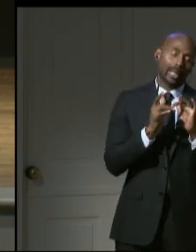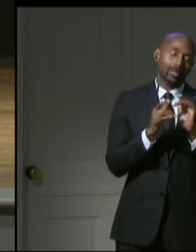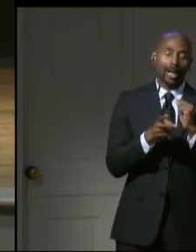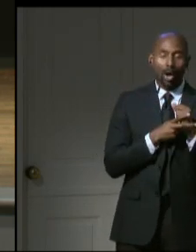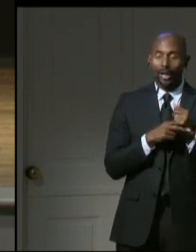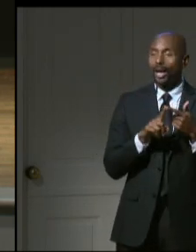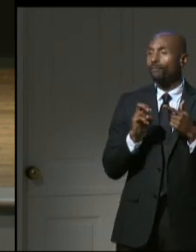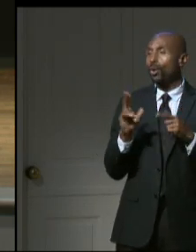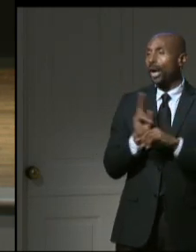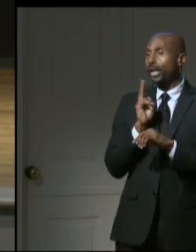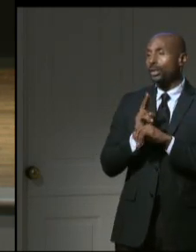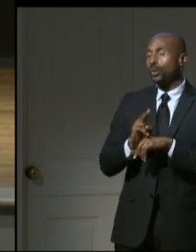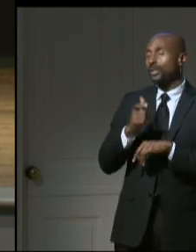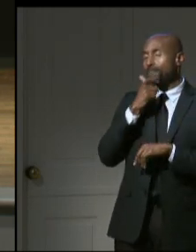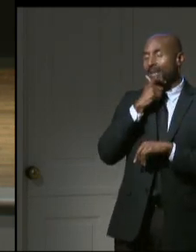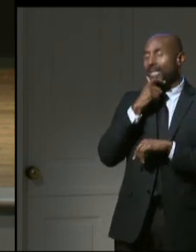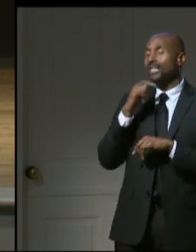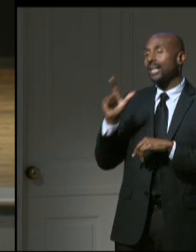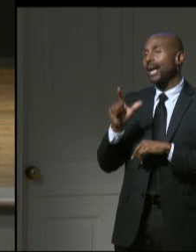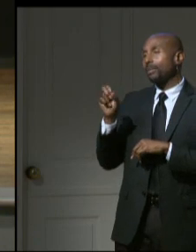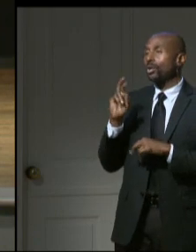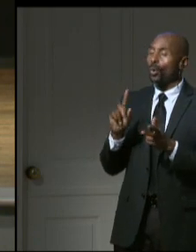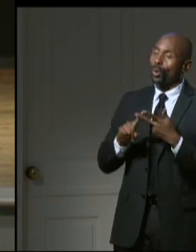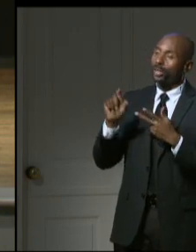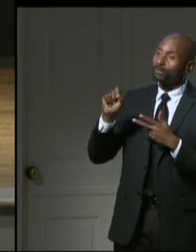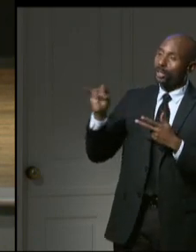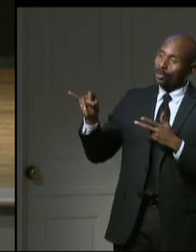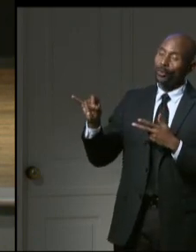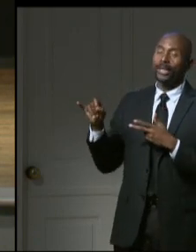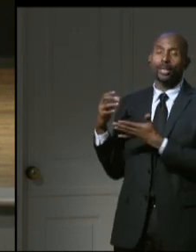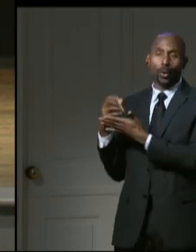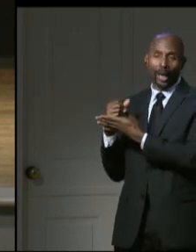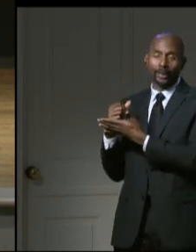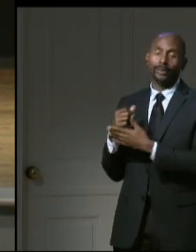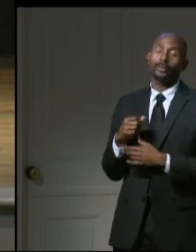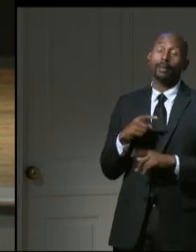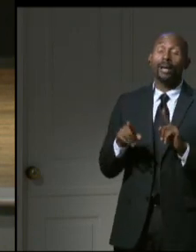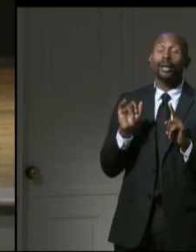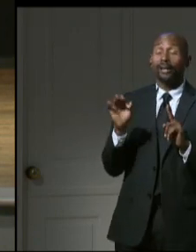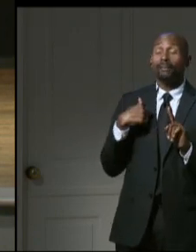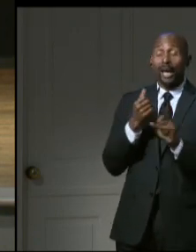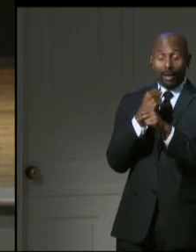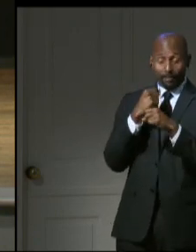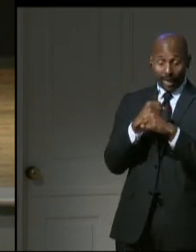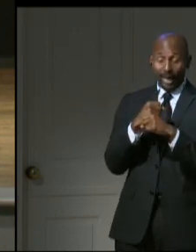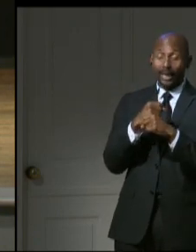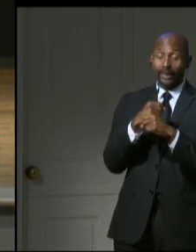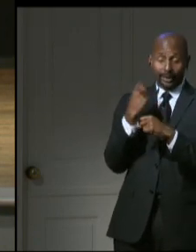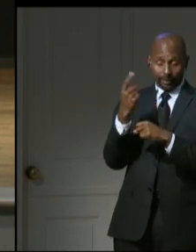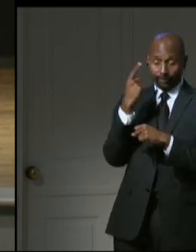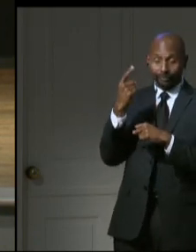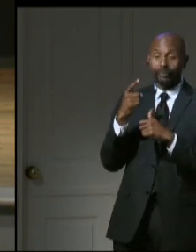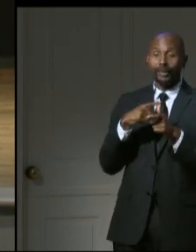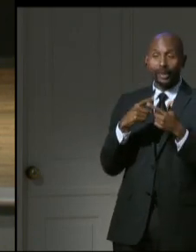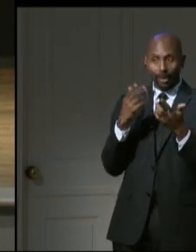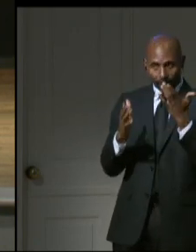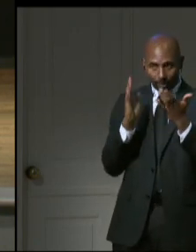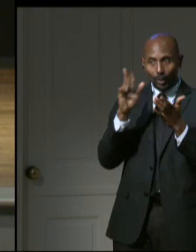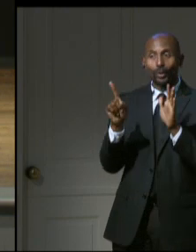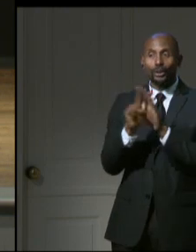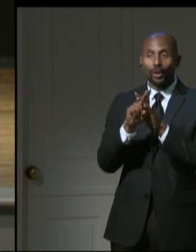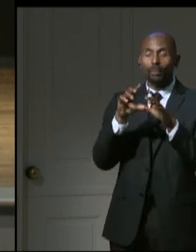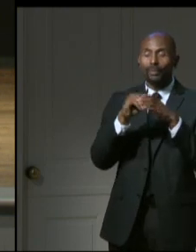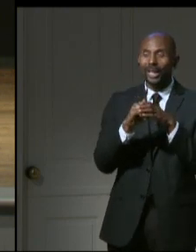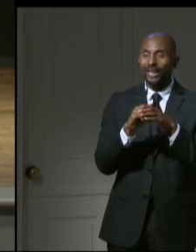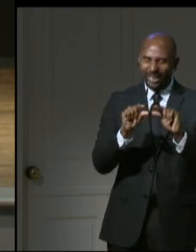British Library, or Smithsonian collection. So, but yes, if I make a piece, then it might show up in the